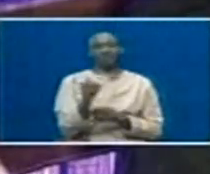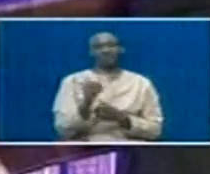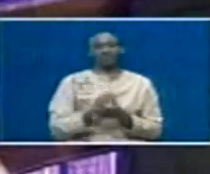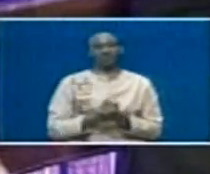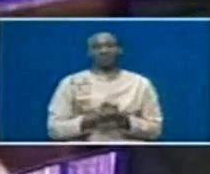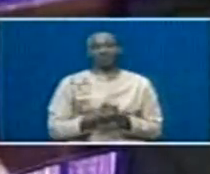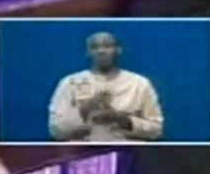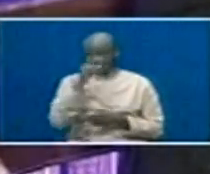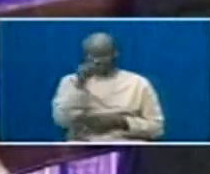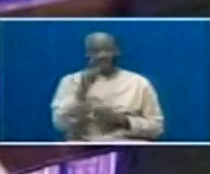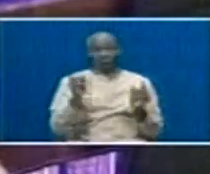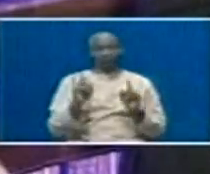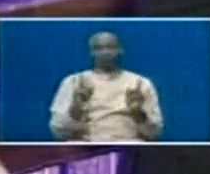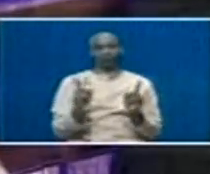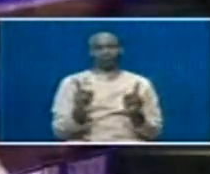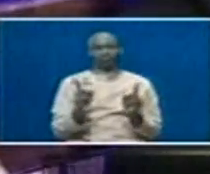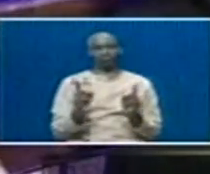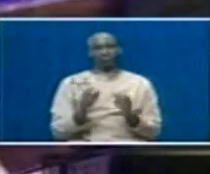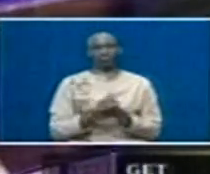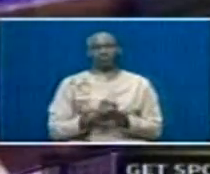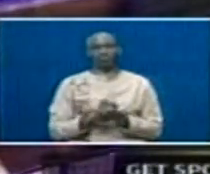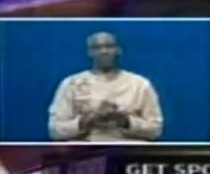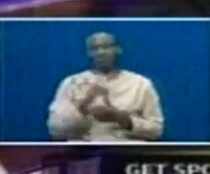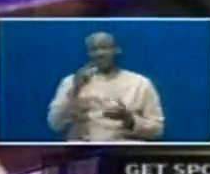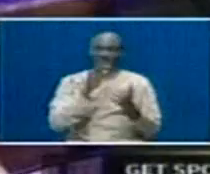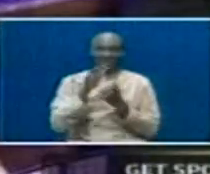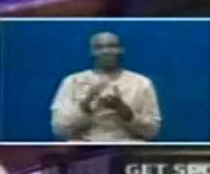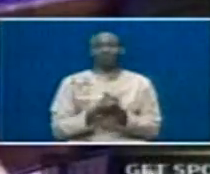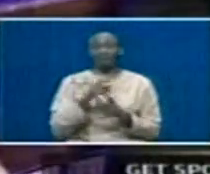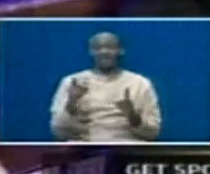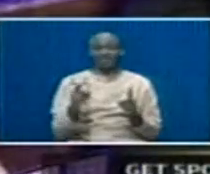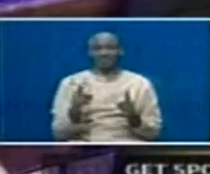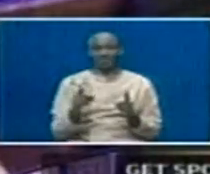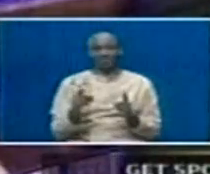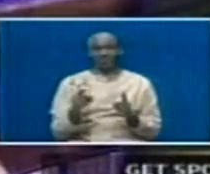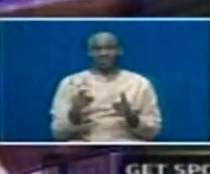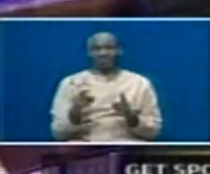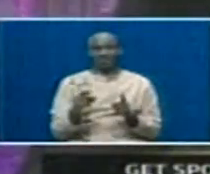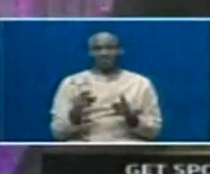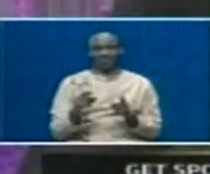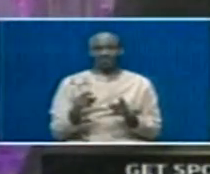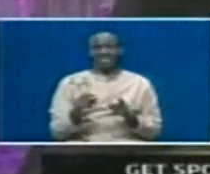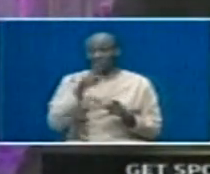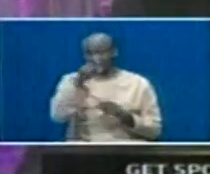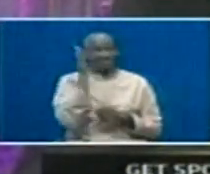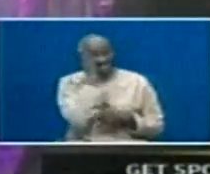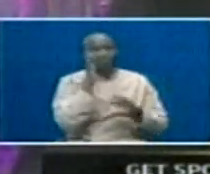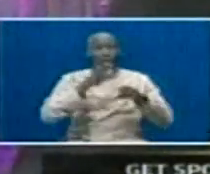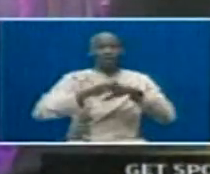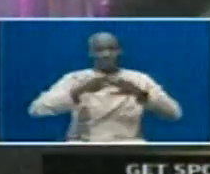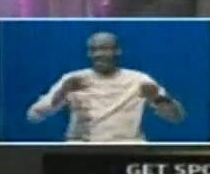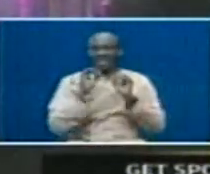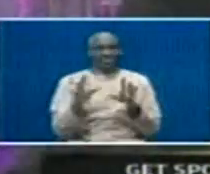Saeed. Don't mention that you slept on one bed. What? You know, yeah. He laughed. So, you know, but Ali never slept on a bed. You know